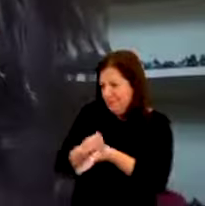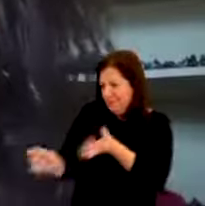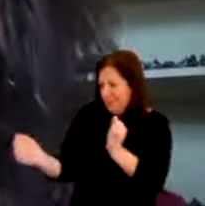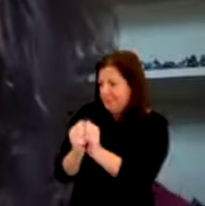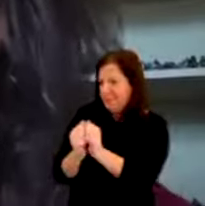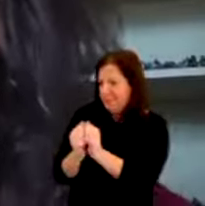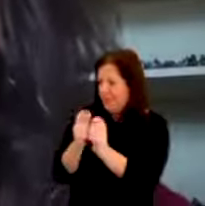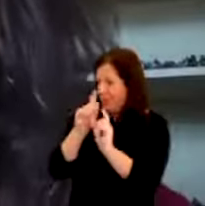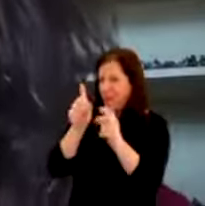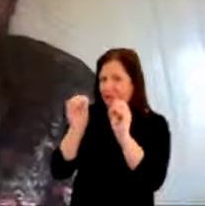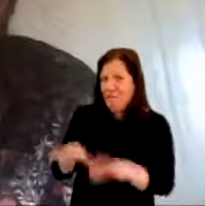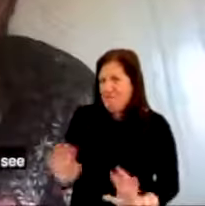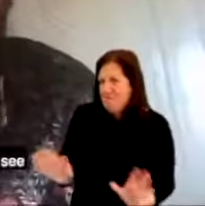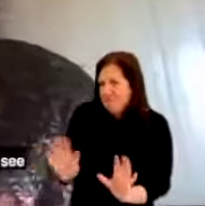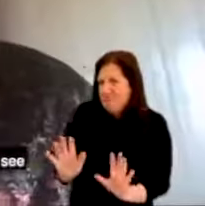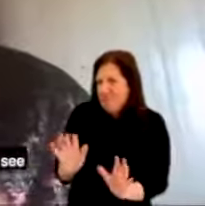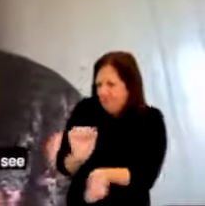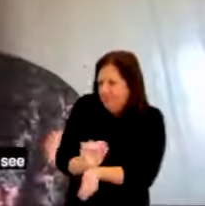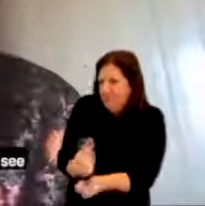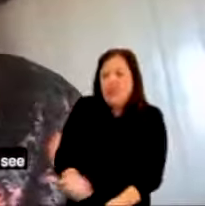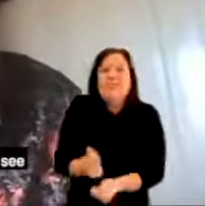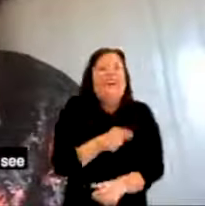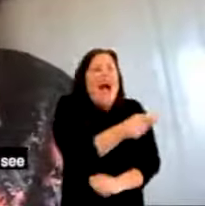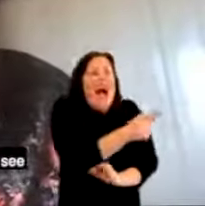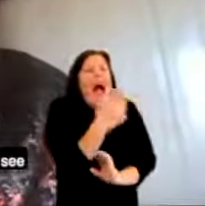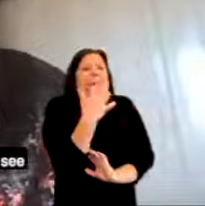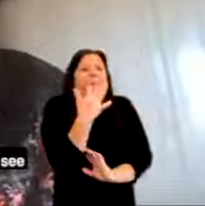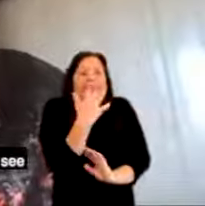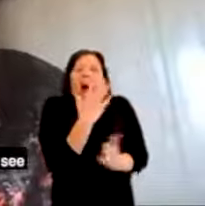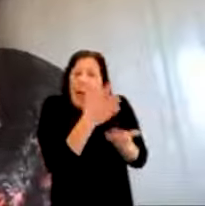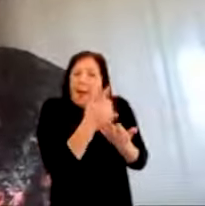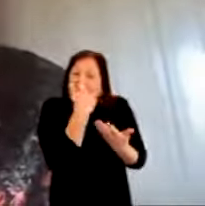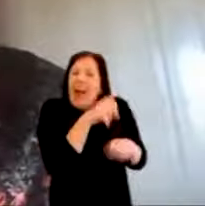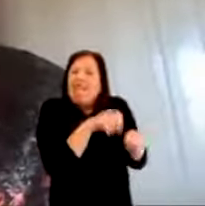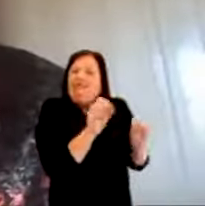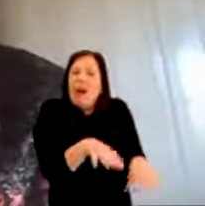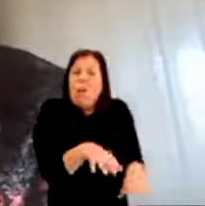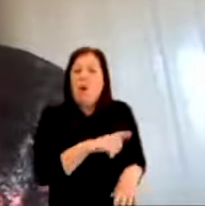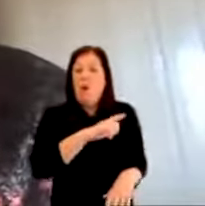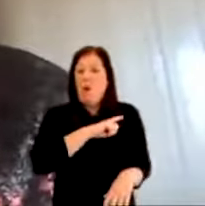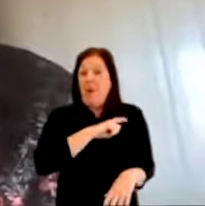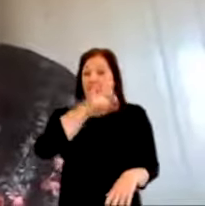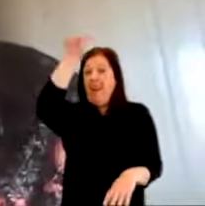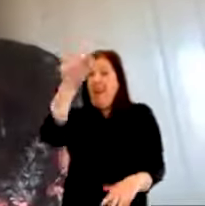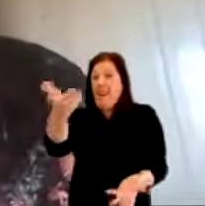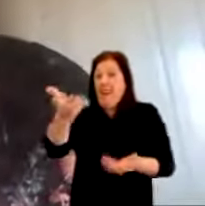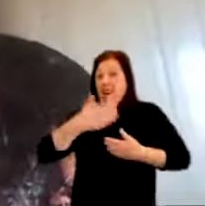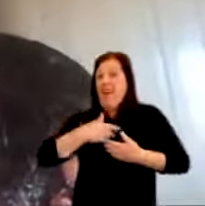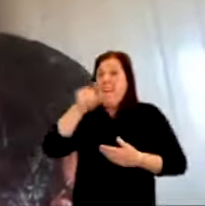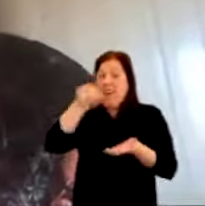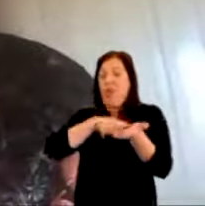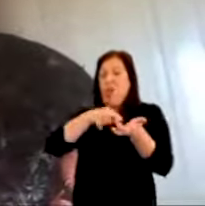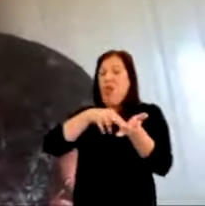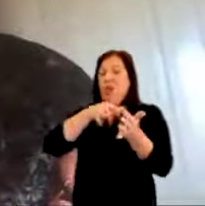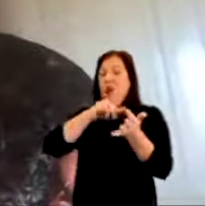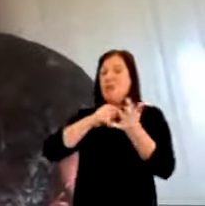no going back. Now that's where you're wrong, you see. I've had a much better offer from Mr.